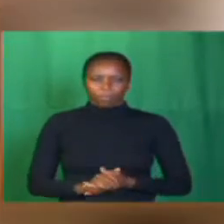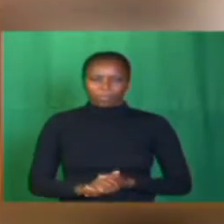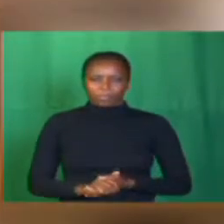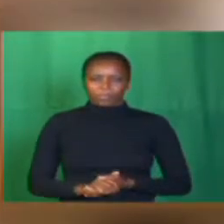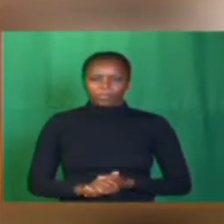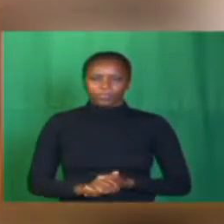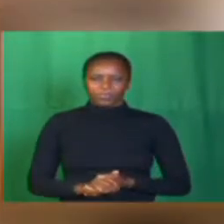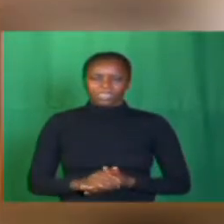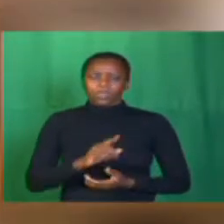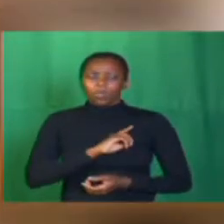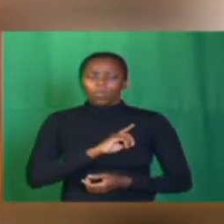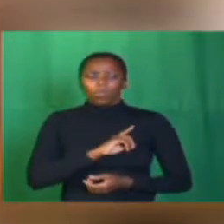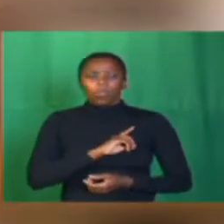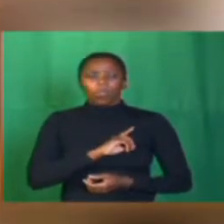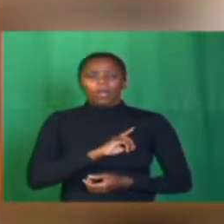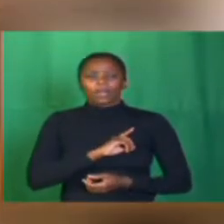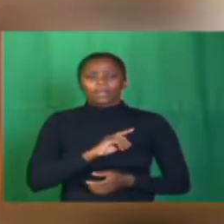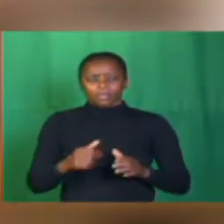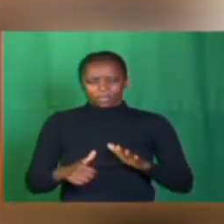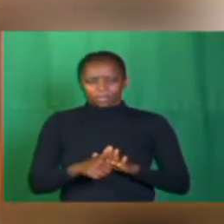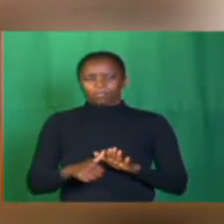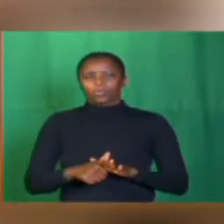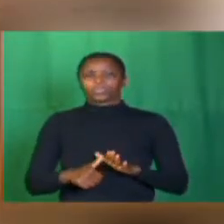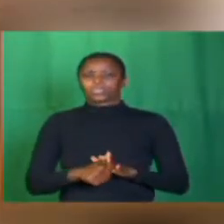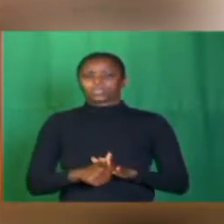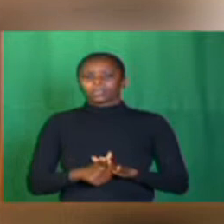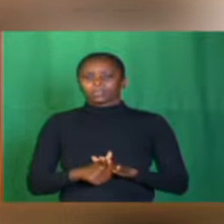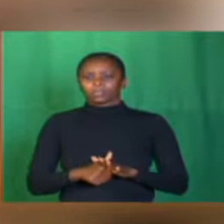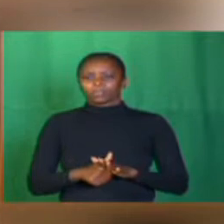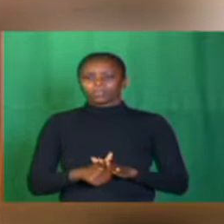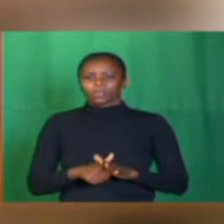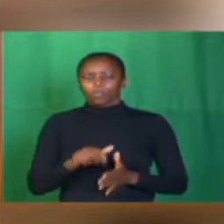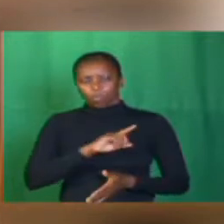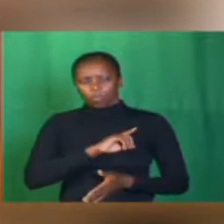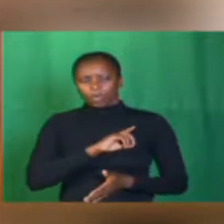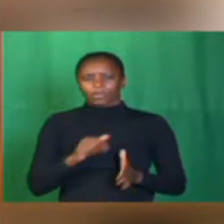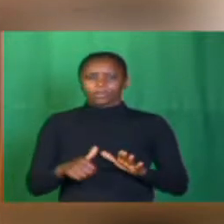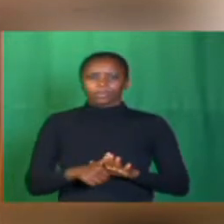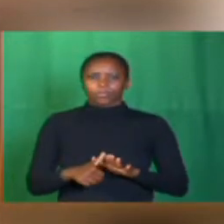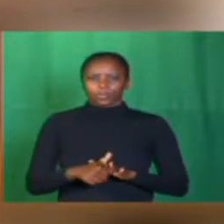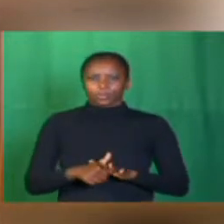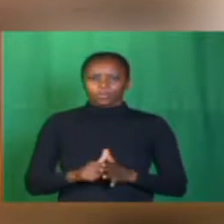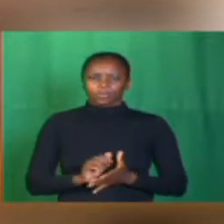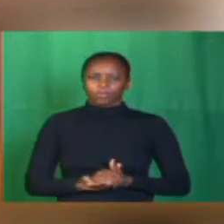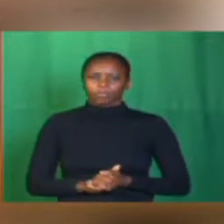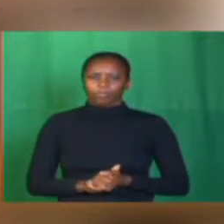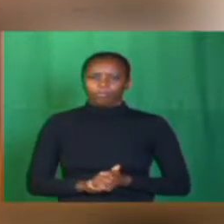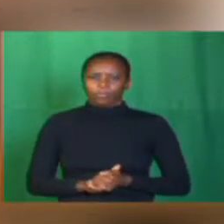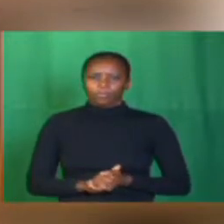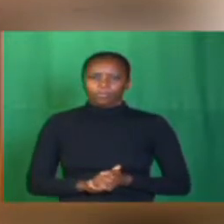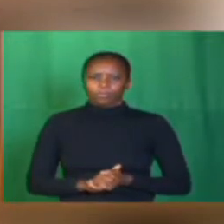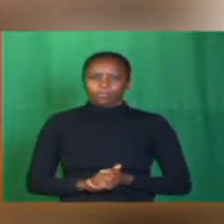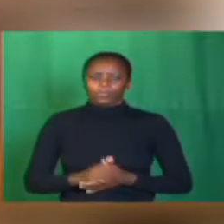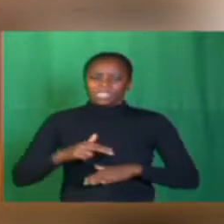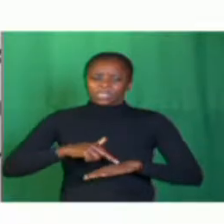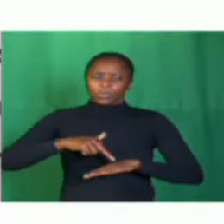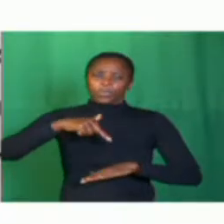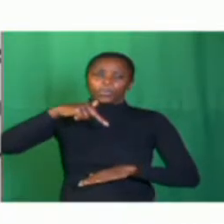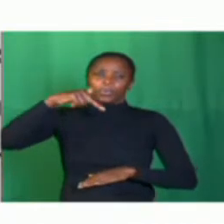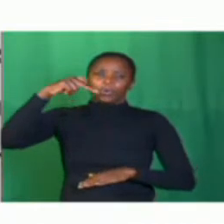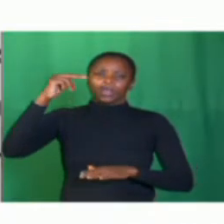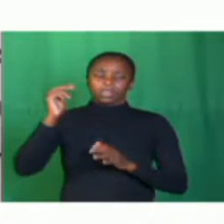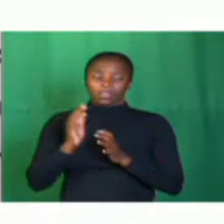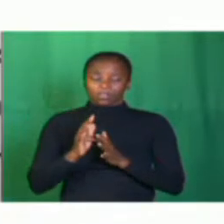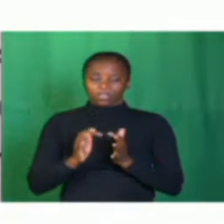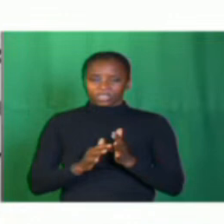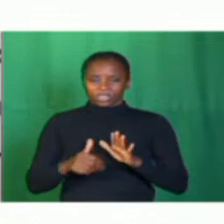ascension important? Why are you even learning about it? The ascension of Jesus Christ is